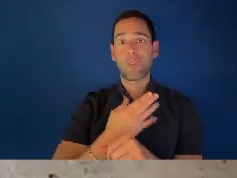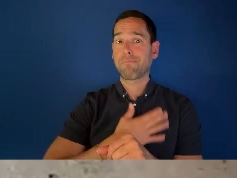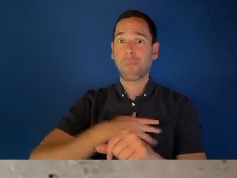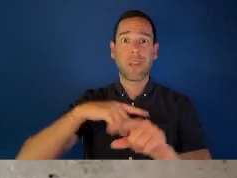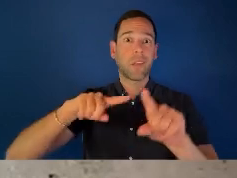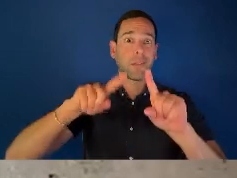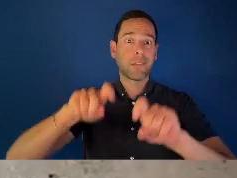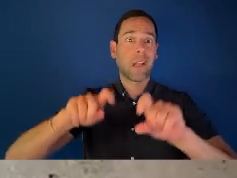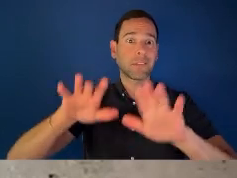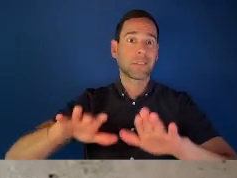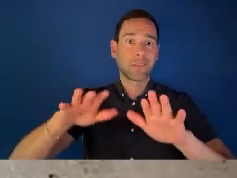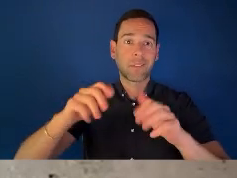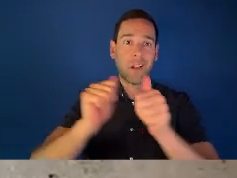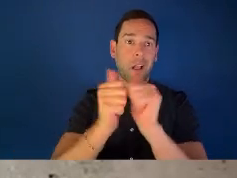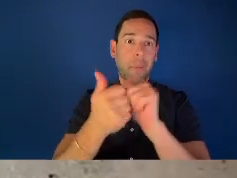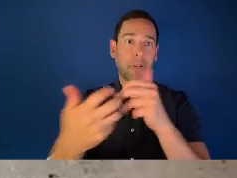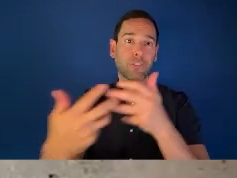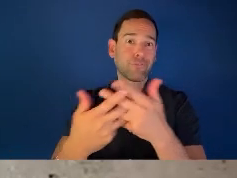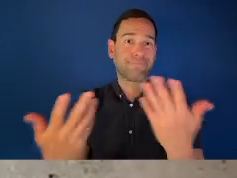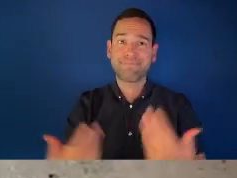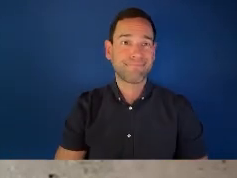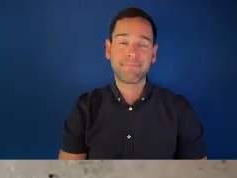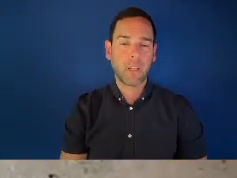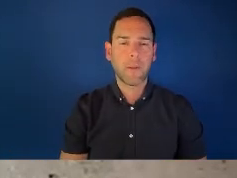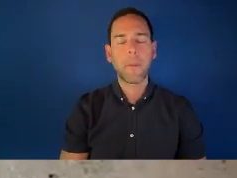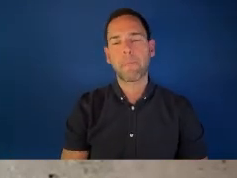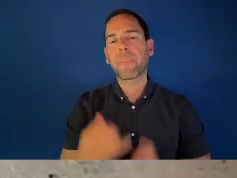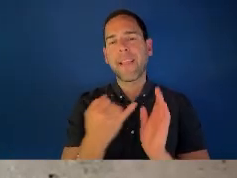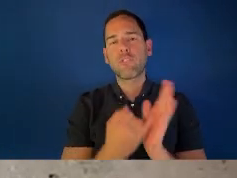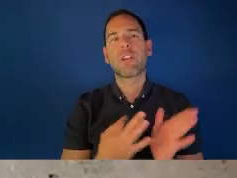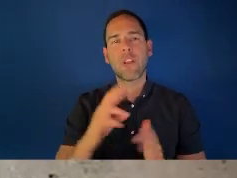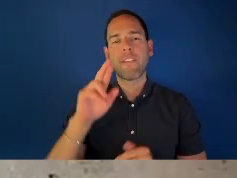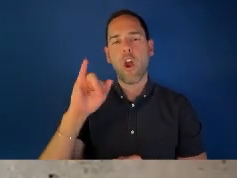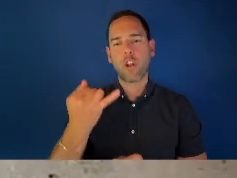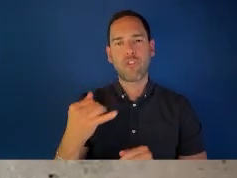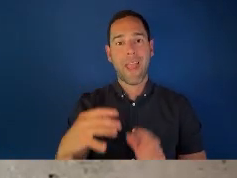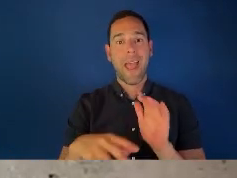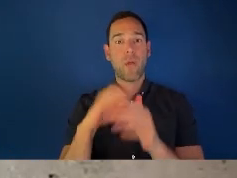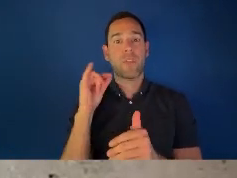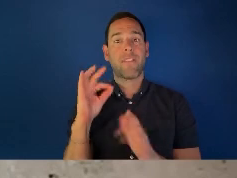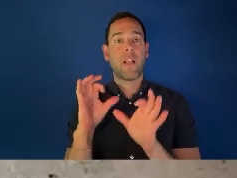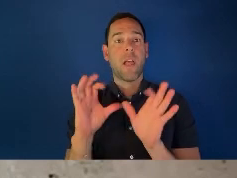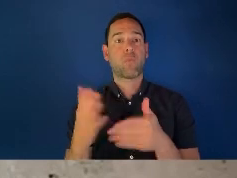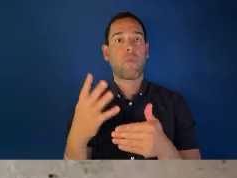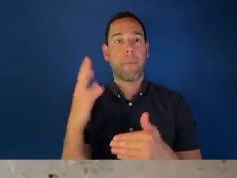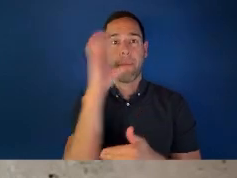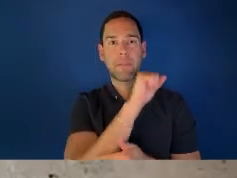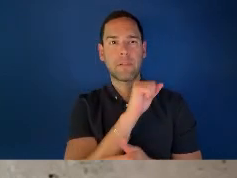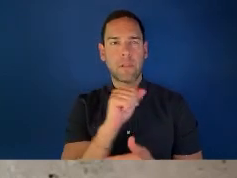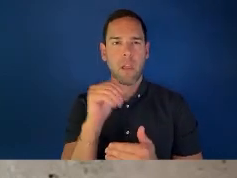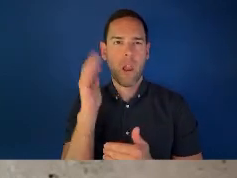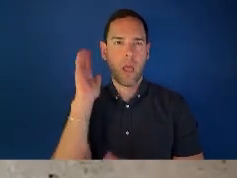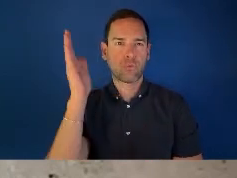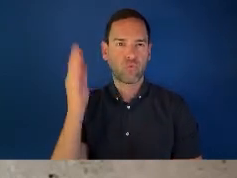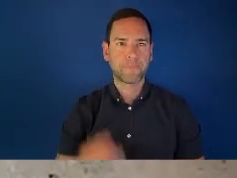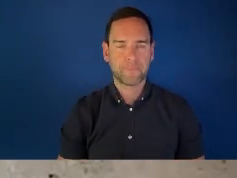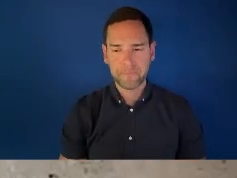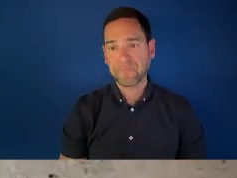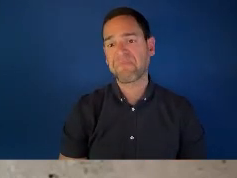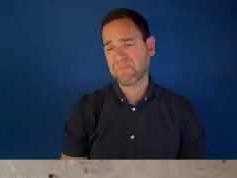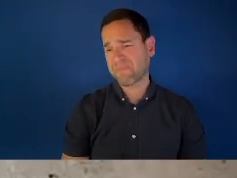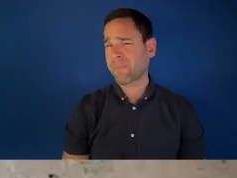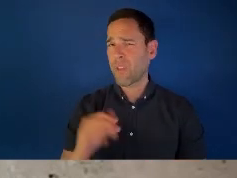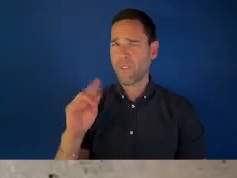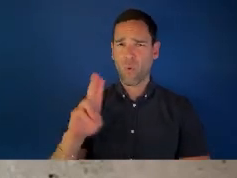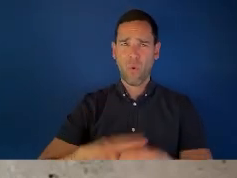feels like you're being put in timeout a little bit because you have to leave the room and be somewhere else, and you don't take the test with the rest of